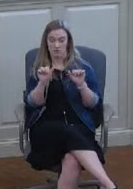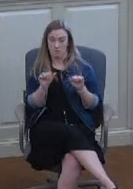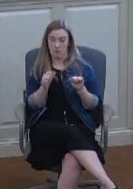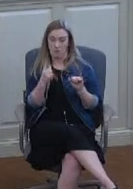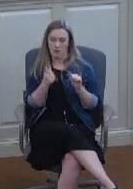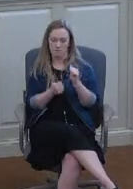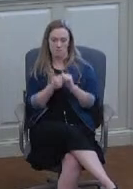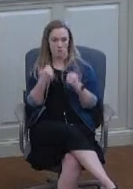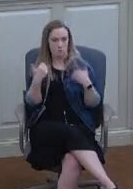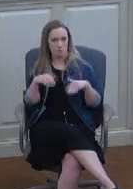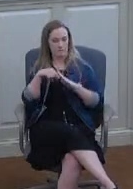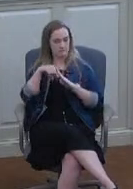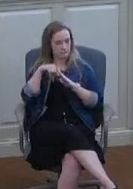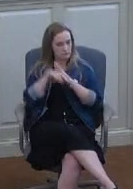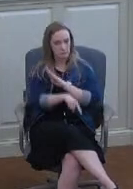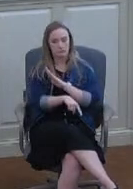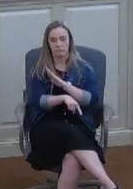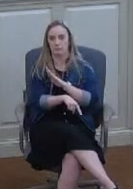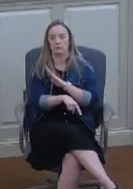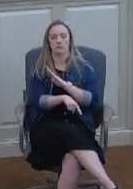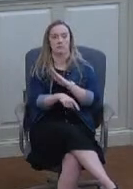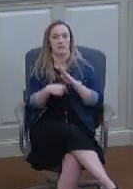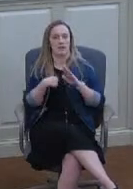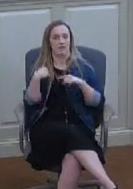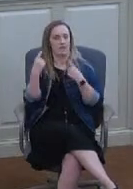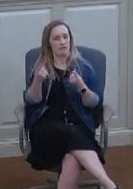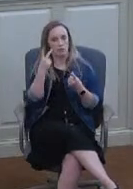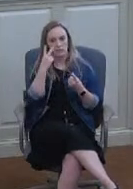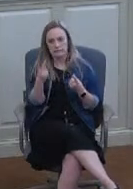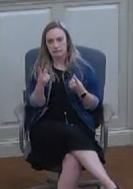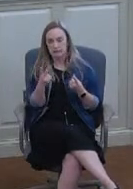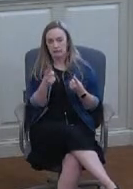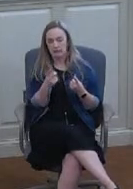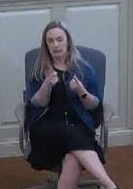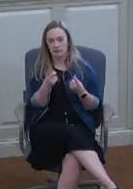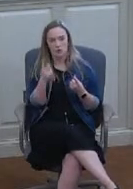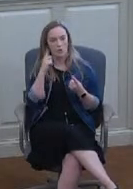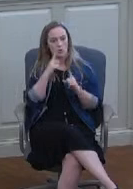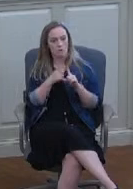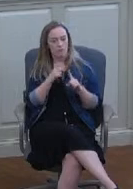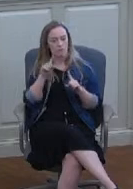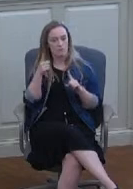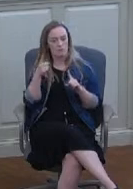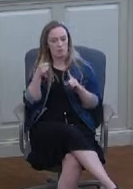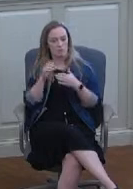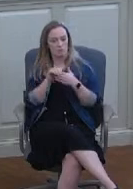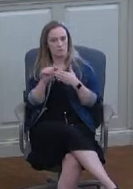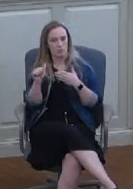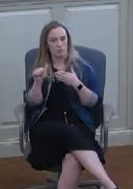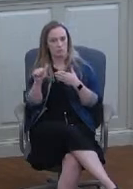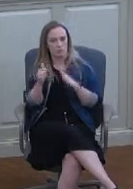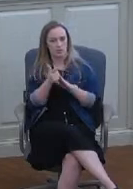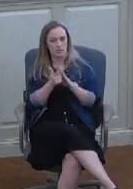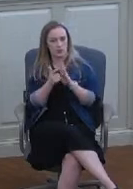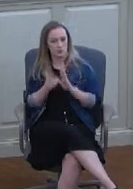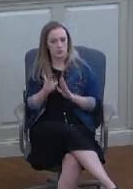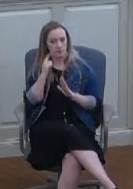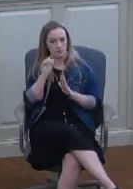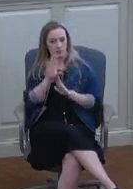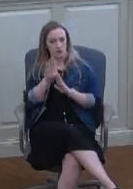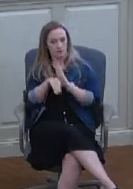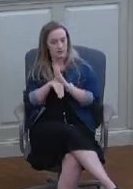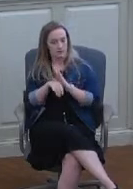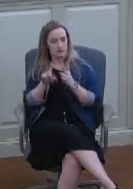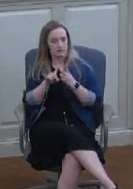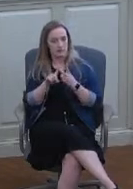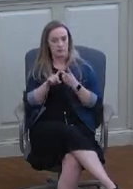most thorough I've ever seen. We heard from the Dollar General attorney for probably 30 minutes. We heard